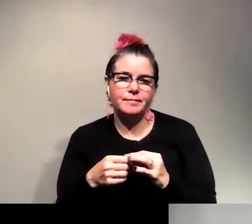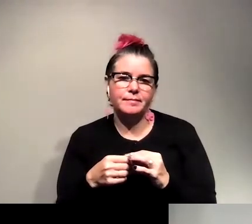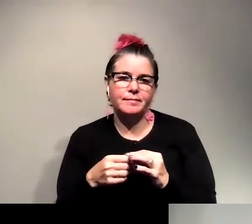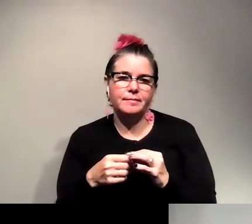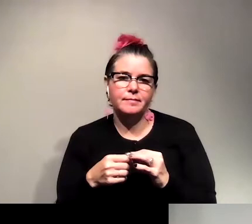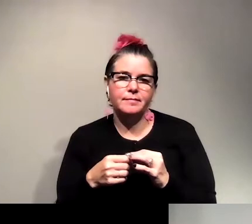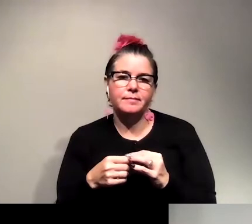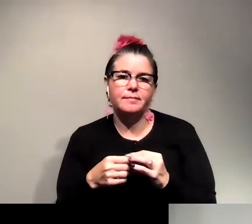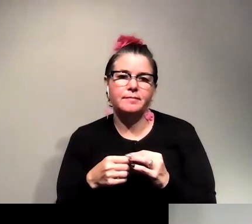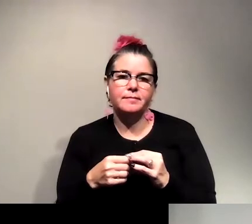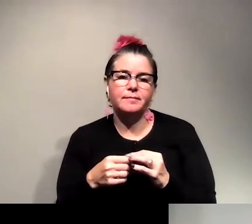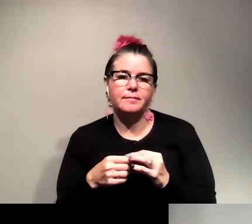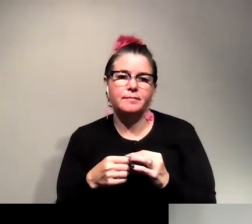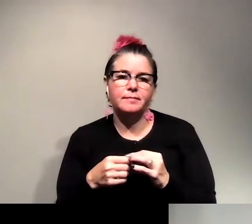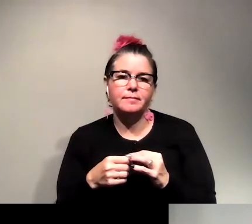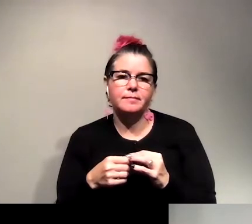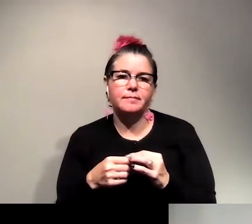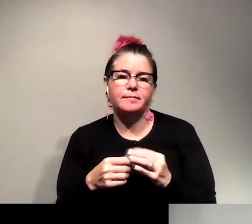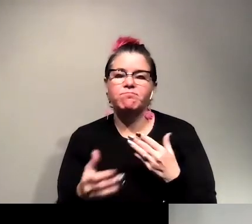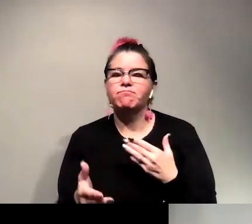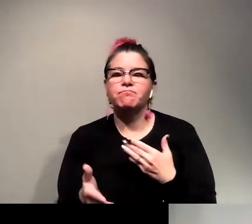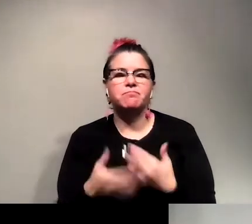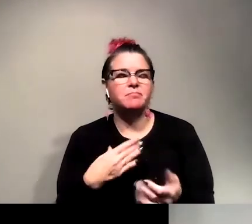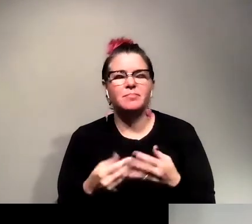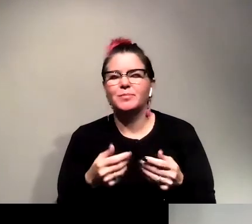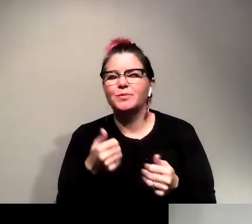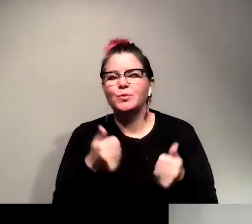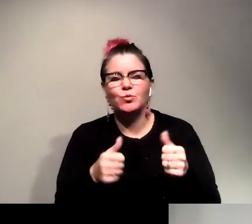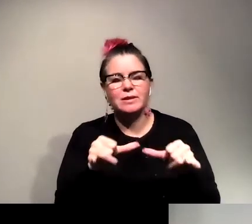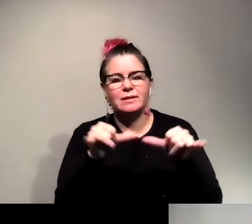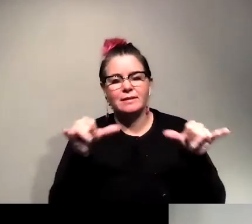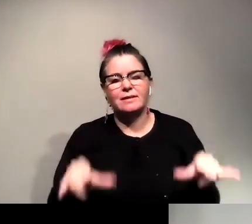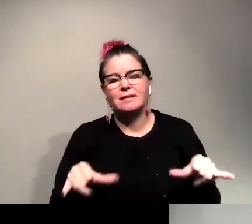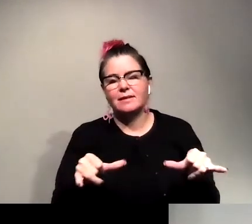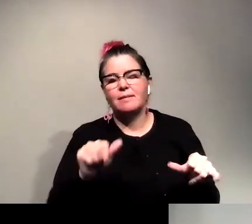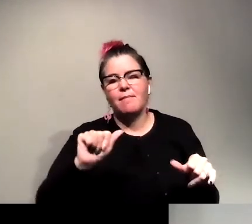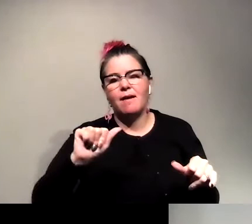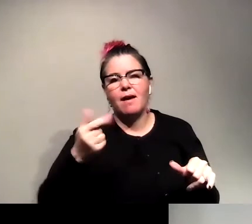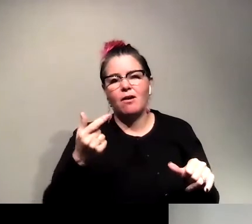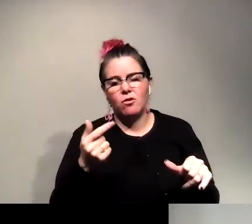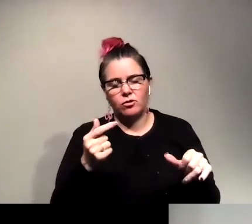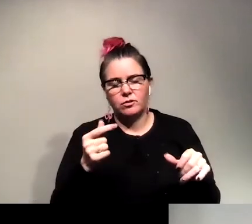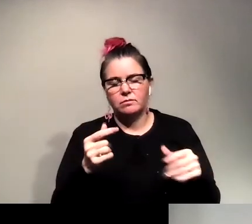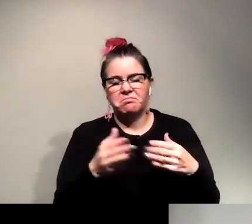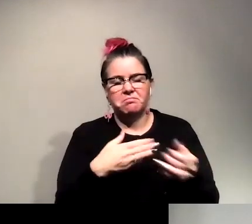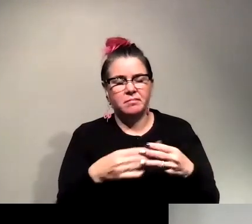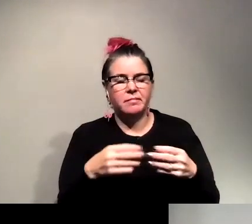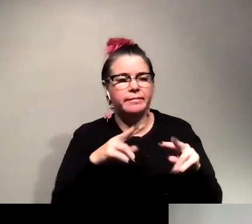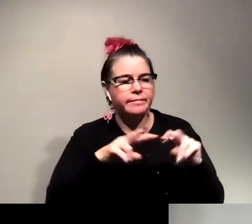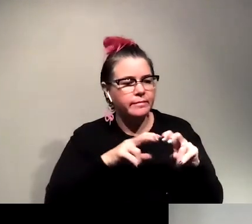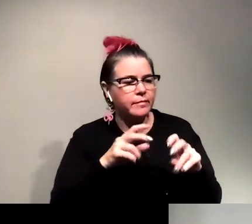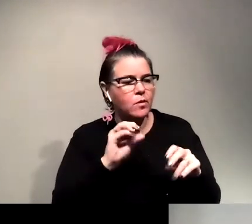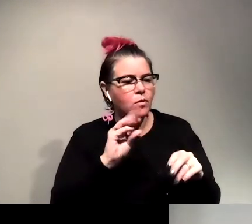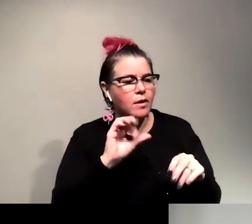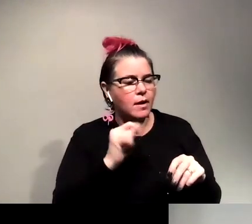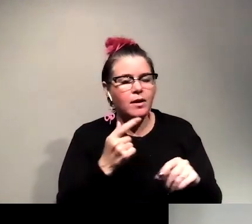no matter what system in agriculture, and I don't know if this seems morbid, but no matter what system, whether you're looking at organic or